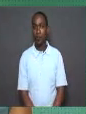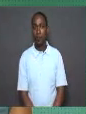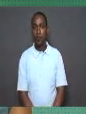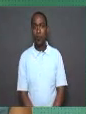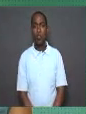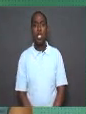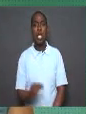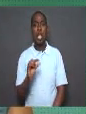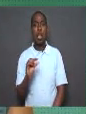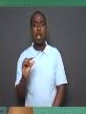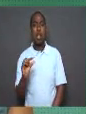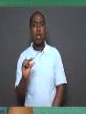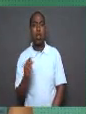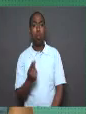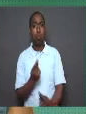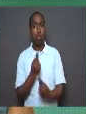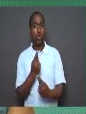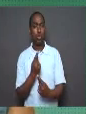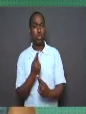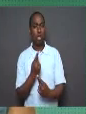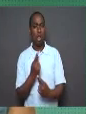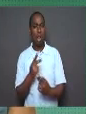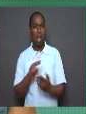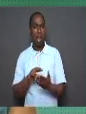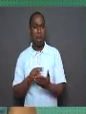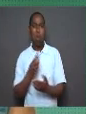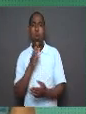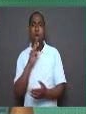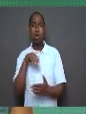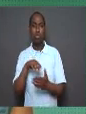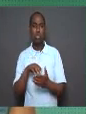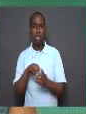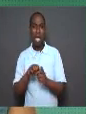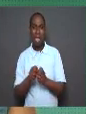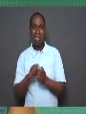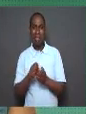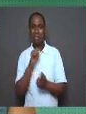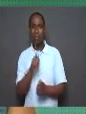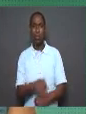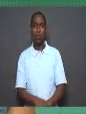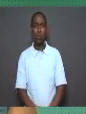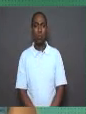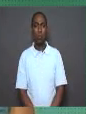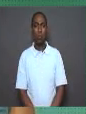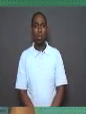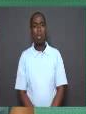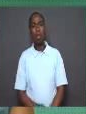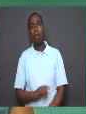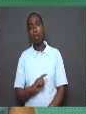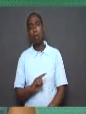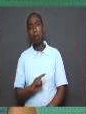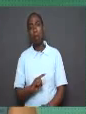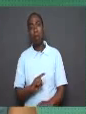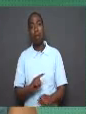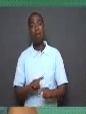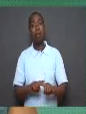Some proteins are insoluble in water, which makes them ideal for